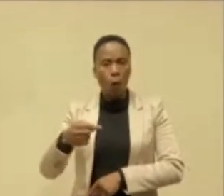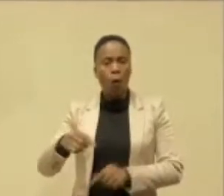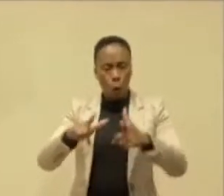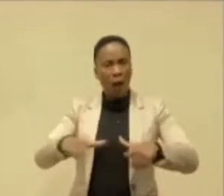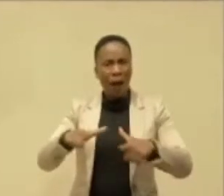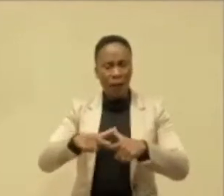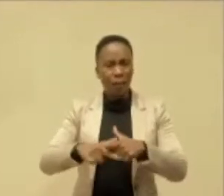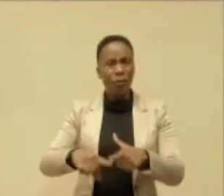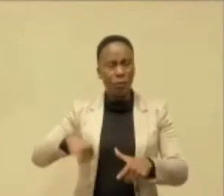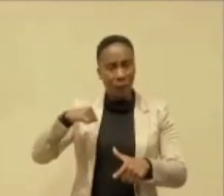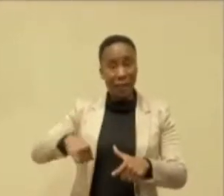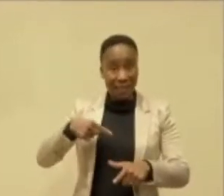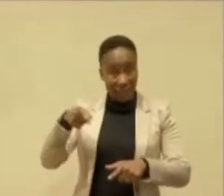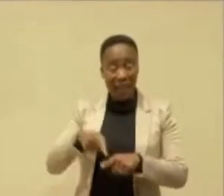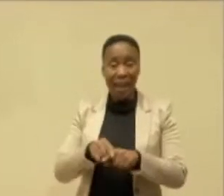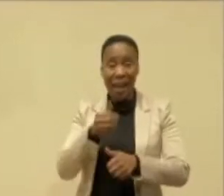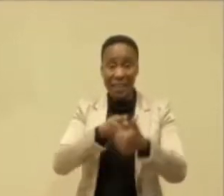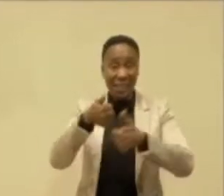marge